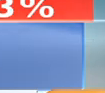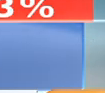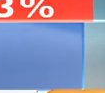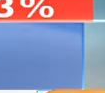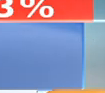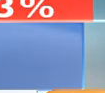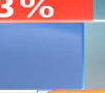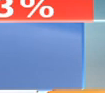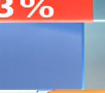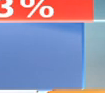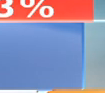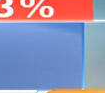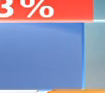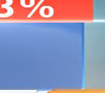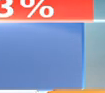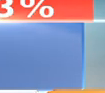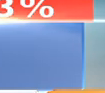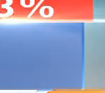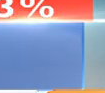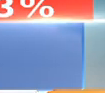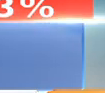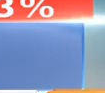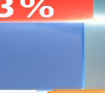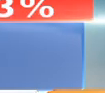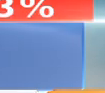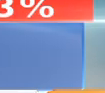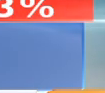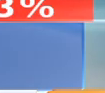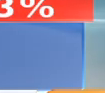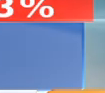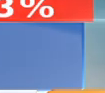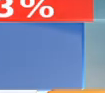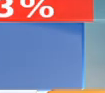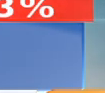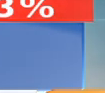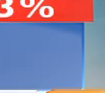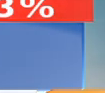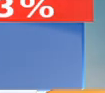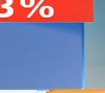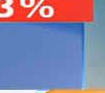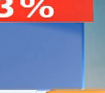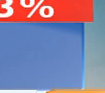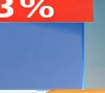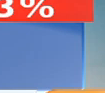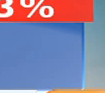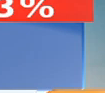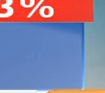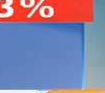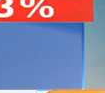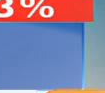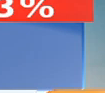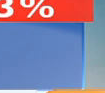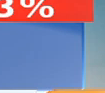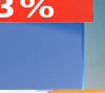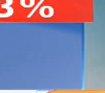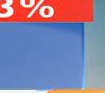22422. You know the Twitter handles. At SK Musyoka, at Koinange Jeff, at Citizen TV Kenya. Hashtag